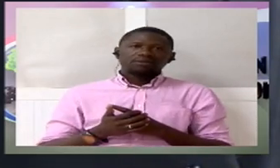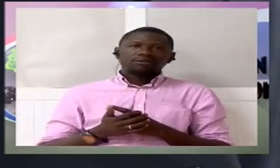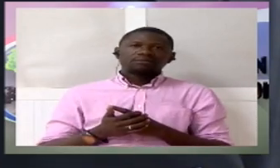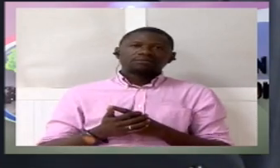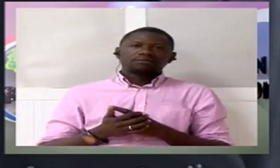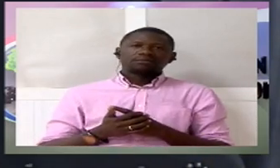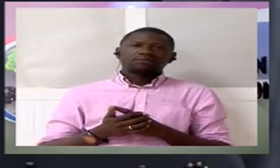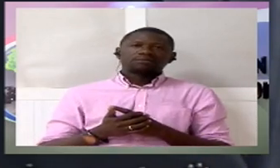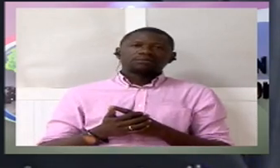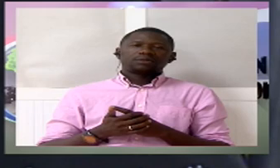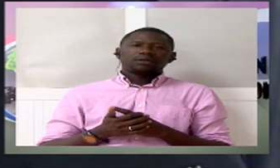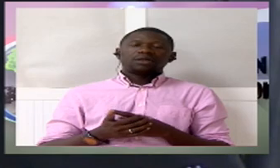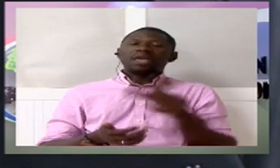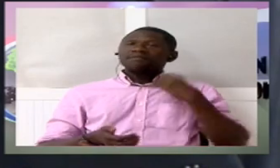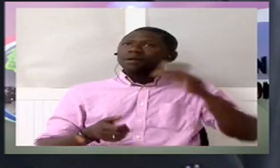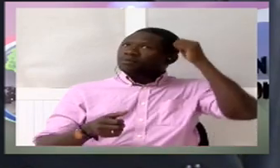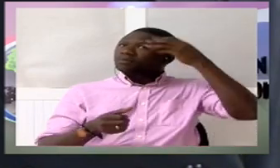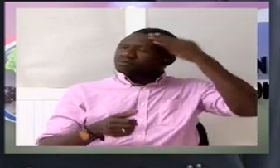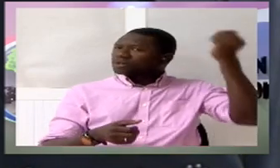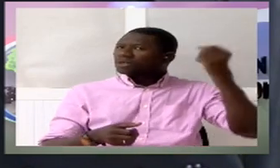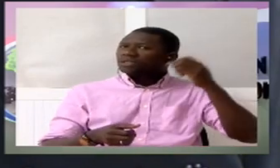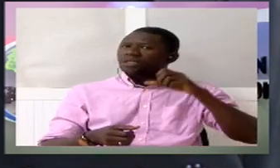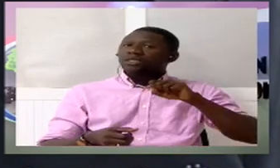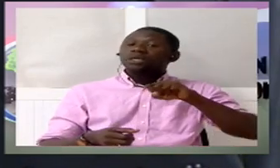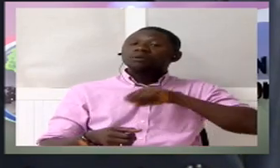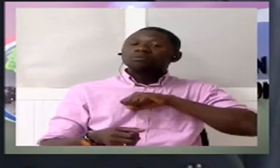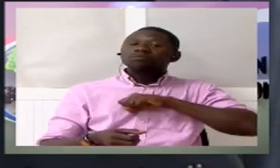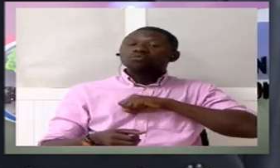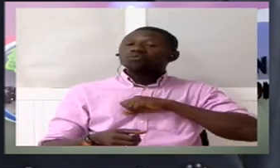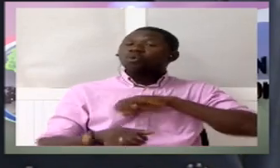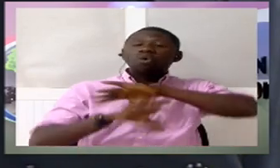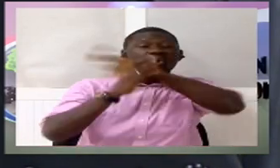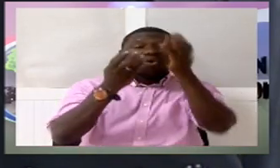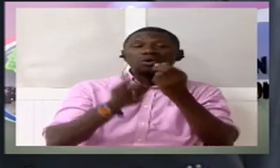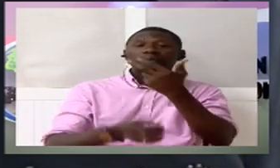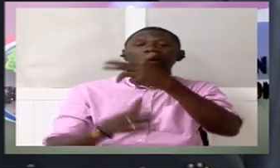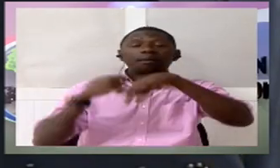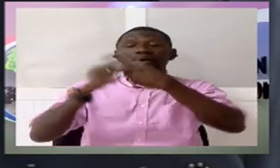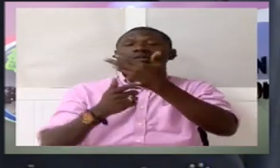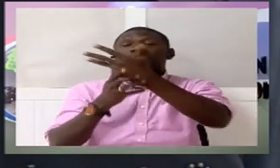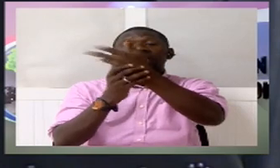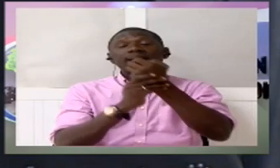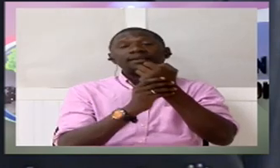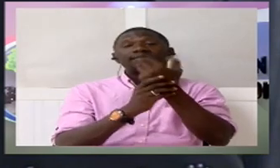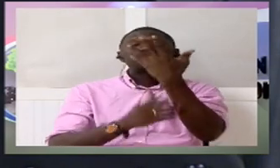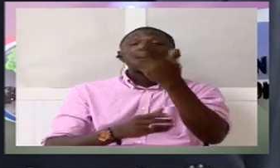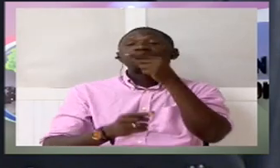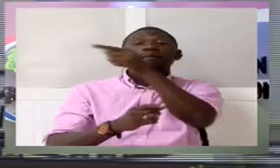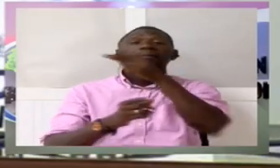95% shares ole atamu ole tije. If I am not forgotten, he owed 95% of the shares. He used to tell me